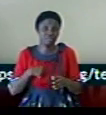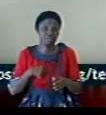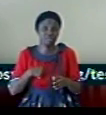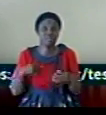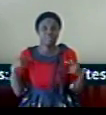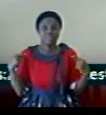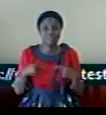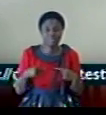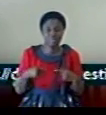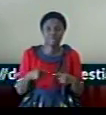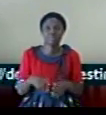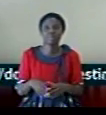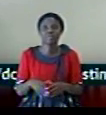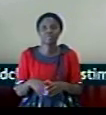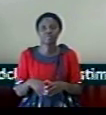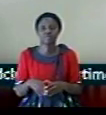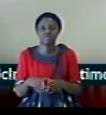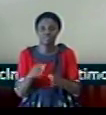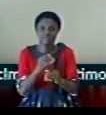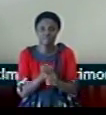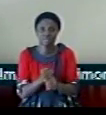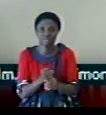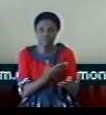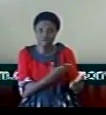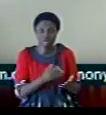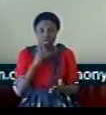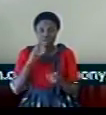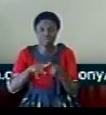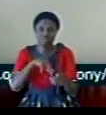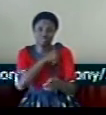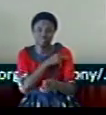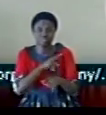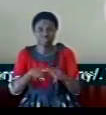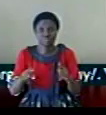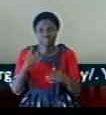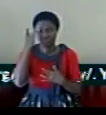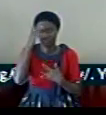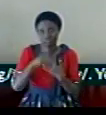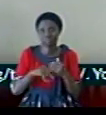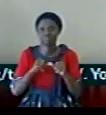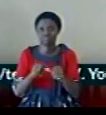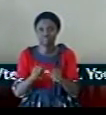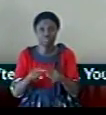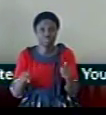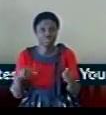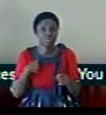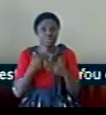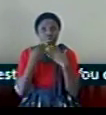but this sickness persists. But we thank God for this crusade.